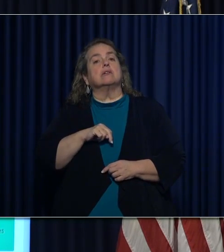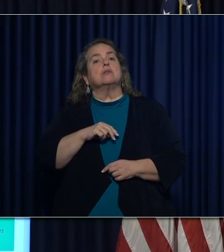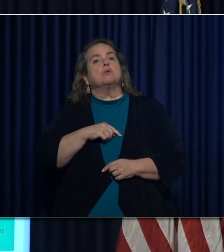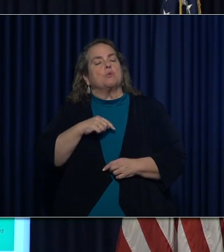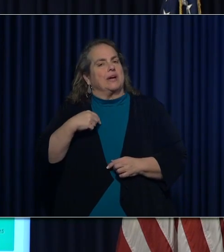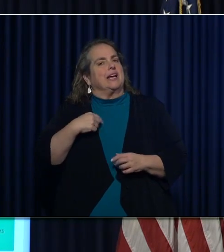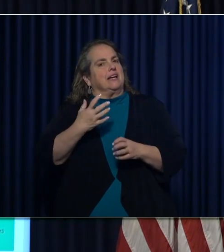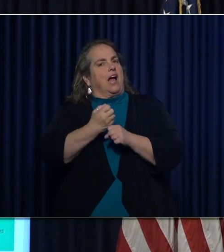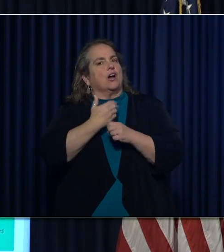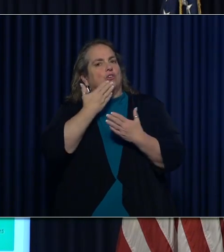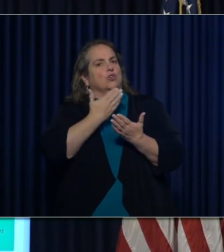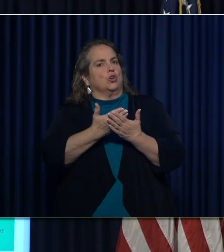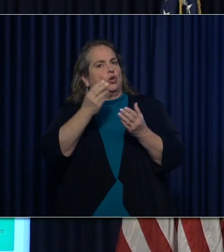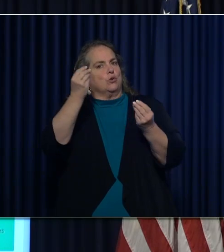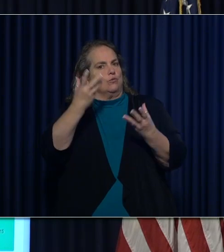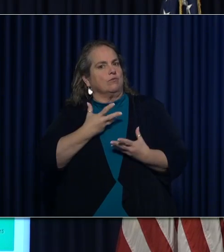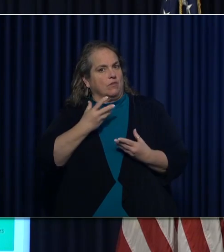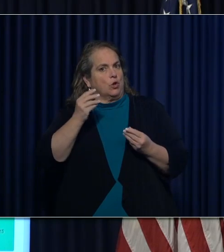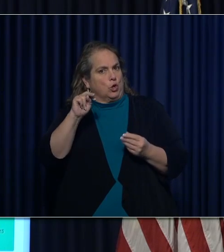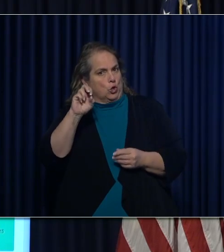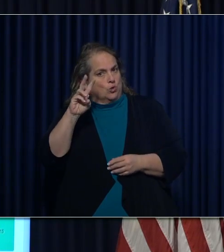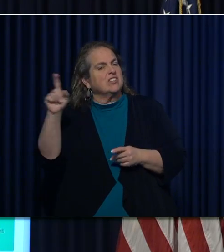good news that they are improving.